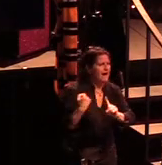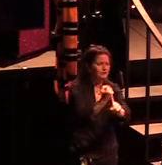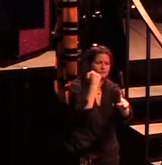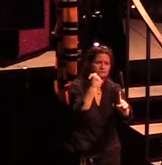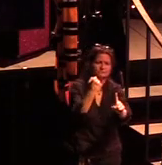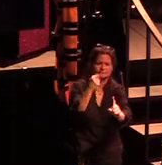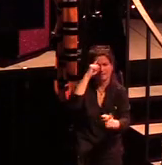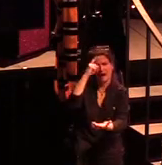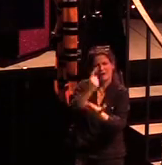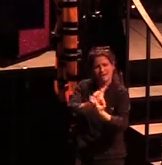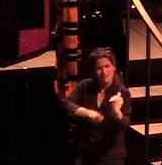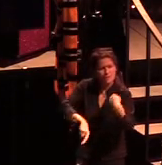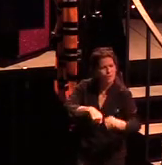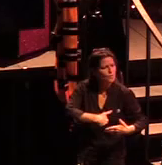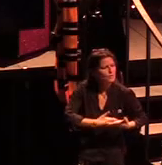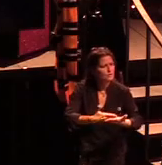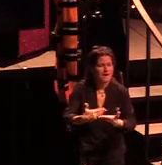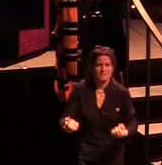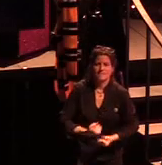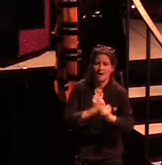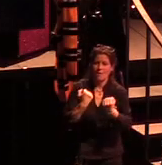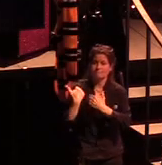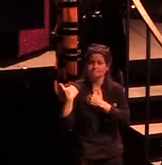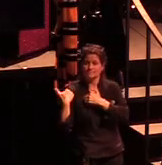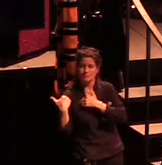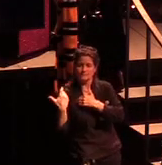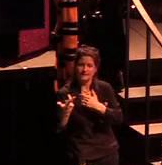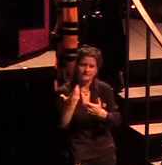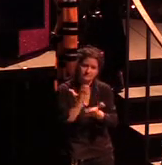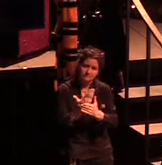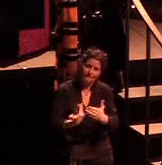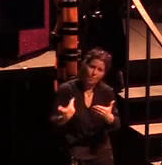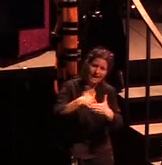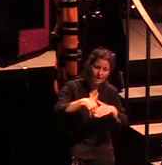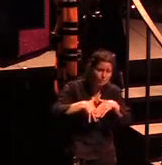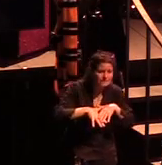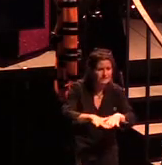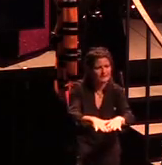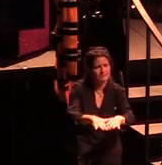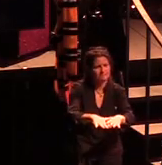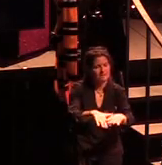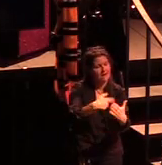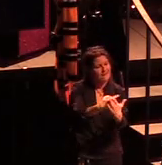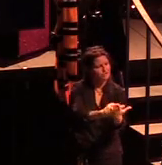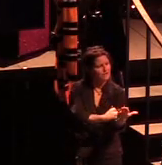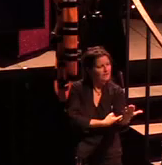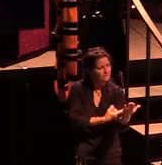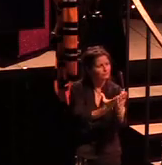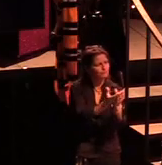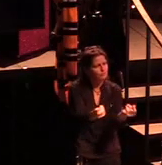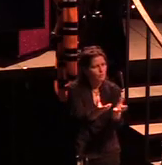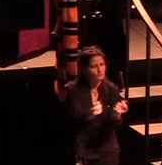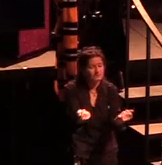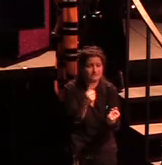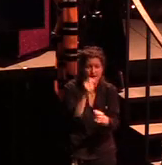all share the power and responsibility for inclusivity legislation biscuit resources and